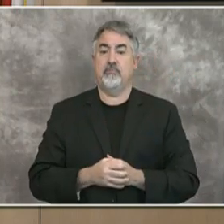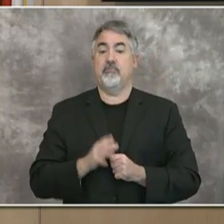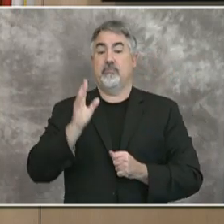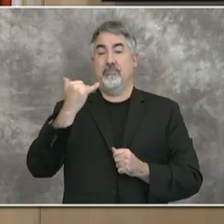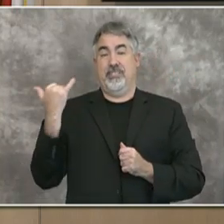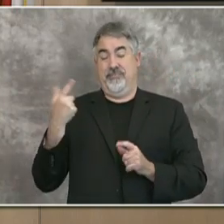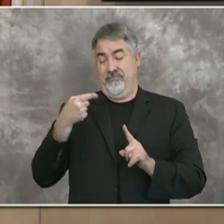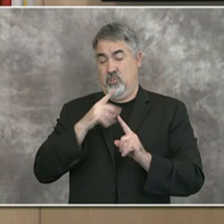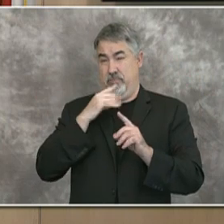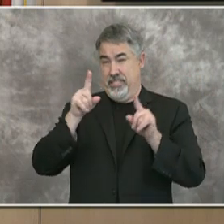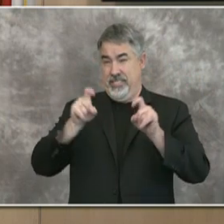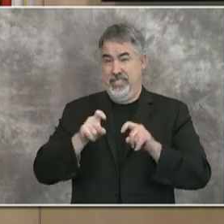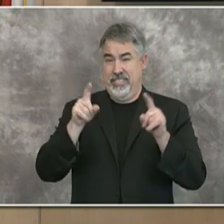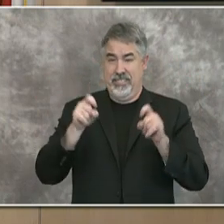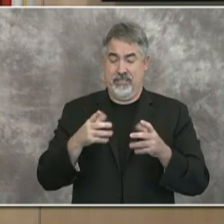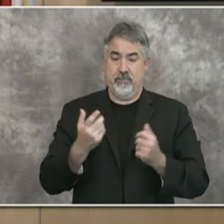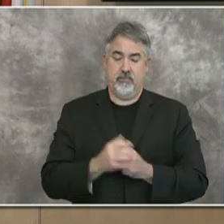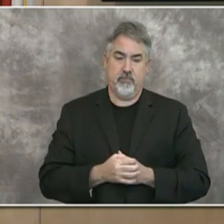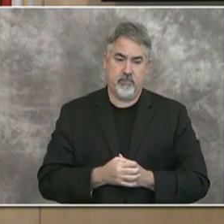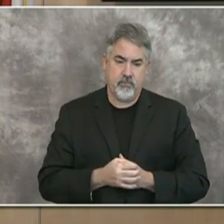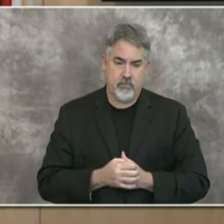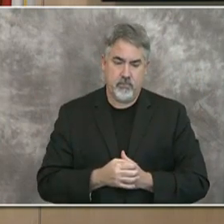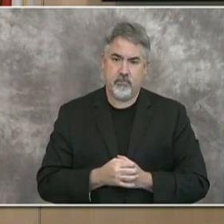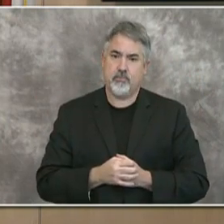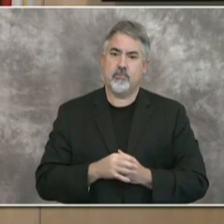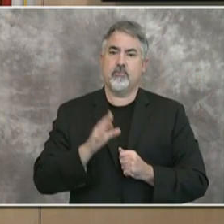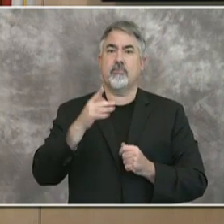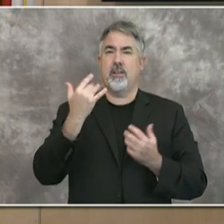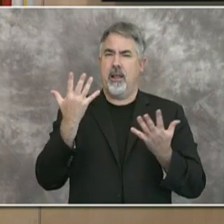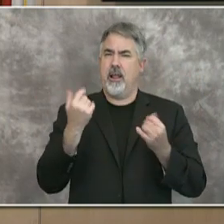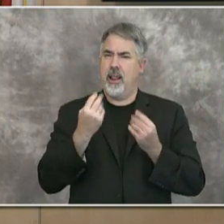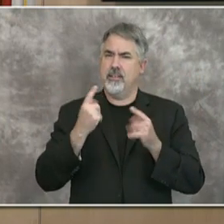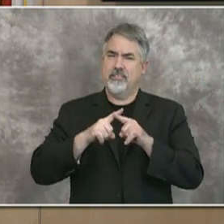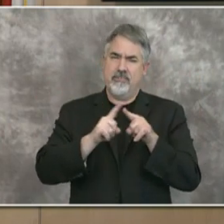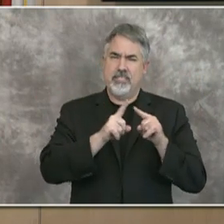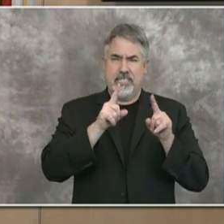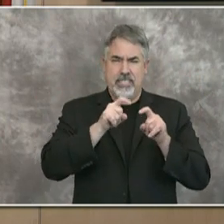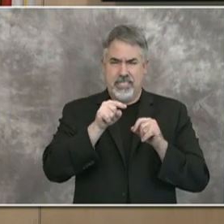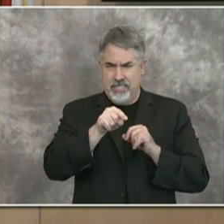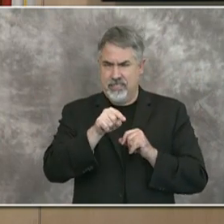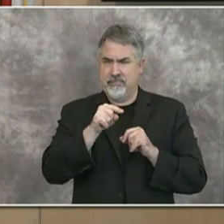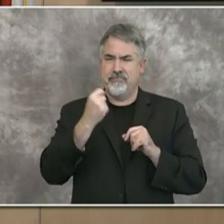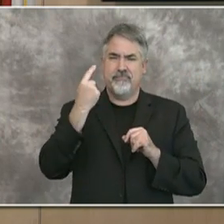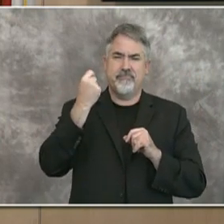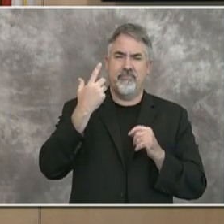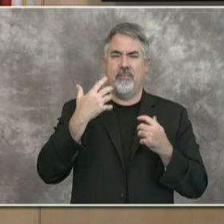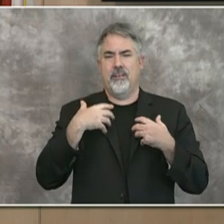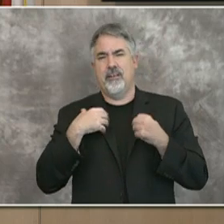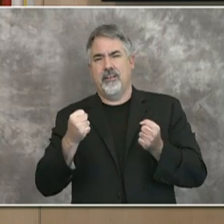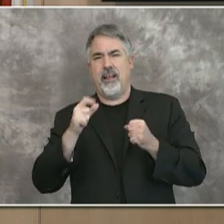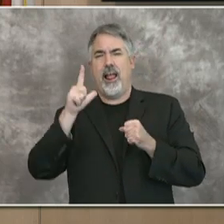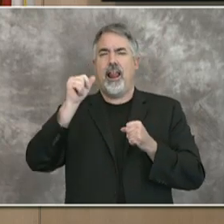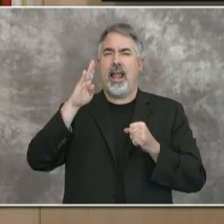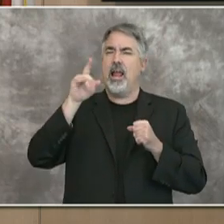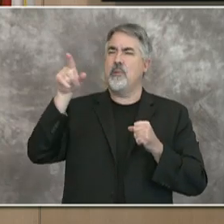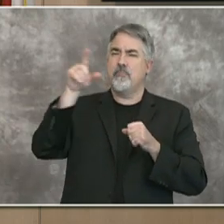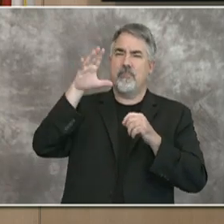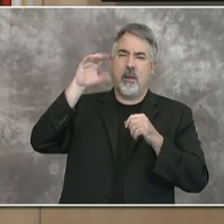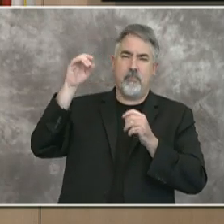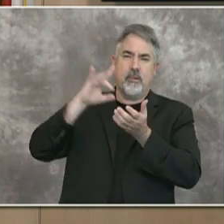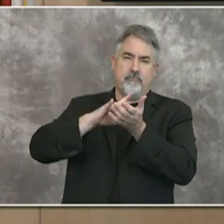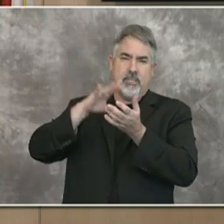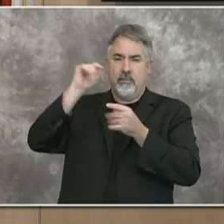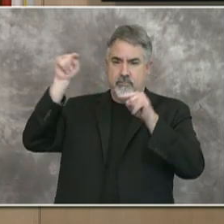for individuals who are out there, we talk a lot about testing in our public health lab, our health system partners, our partnership with the state commercial